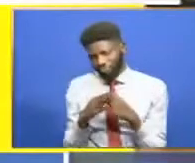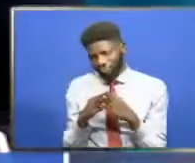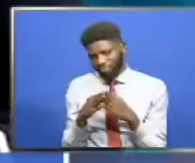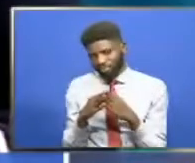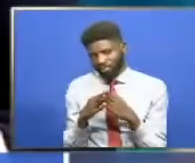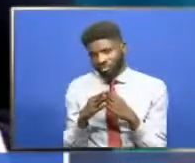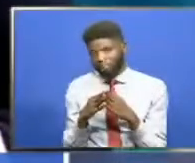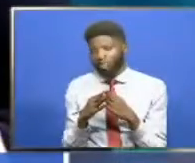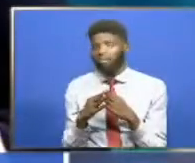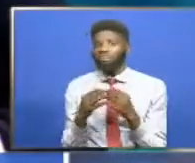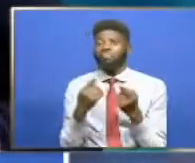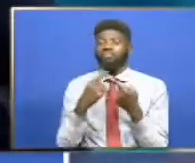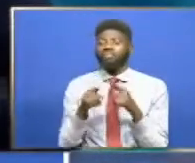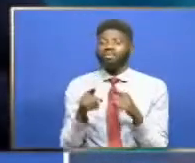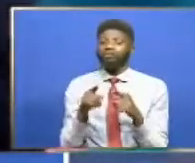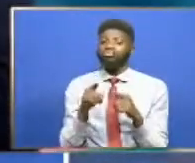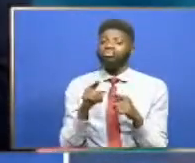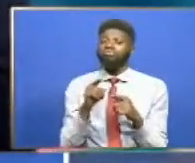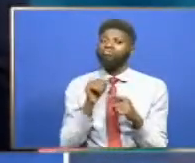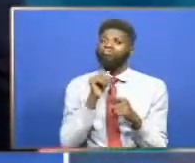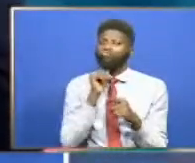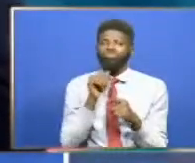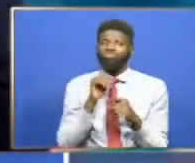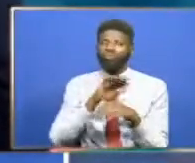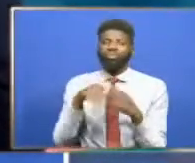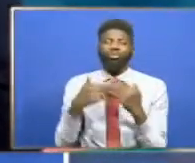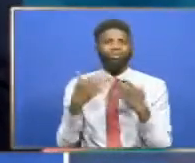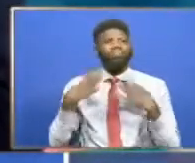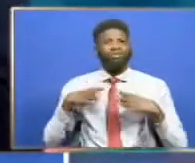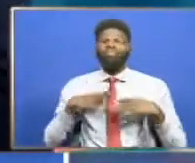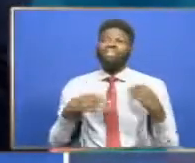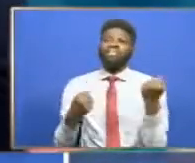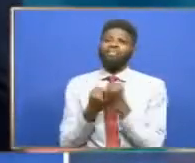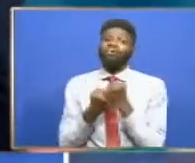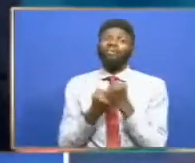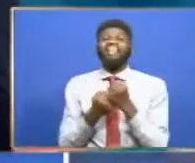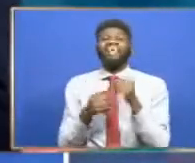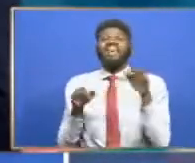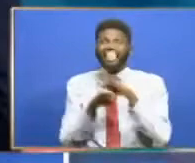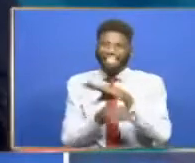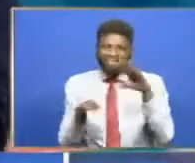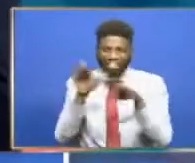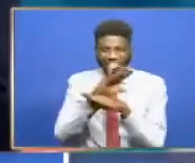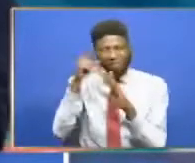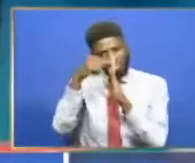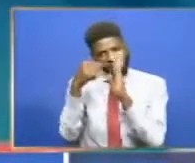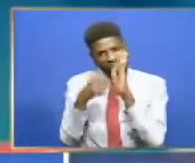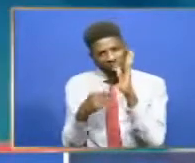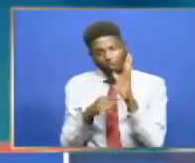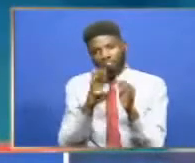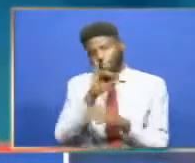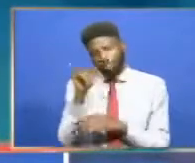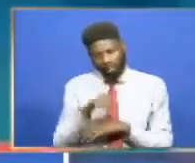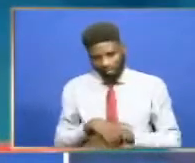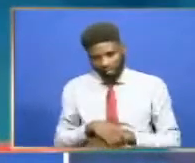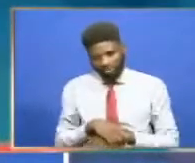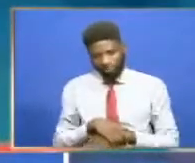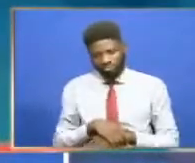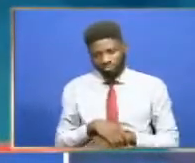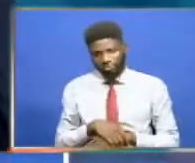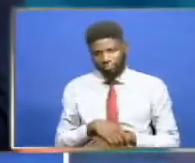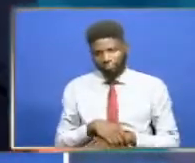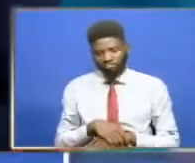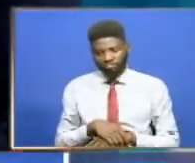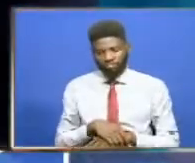Not everybody is in support of the entire content. I mean, the sections that people support, other sections, of entire content of the report.